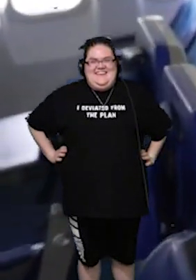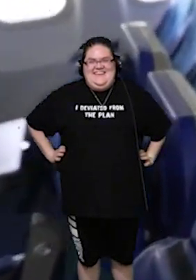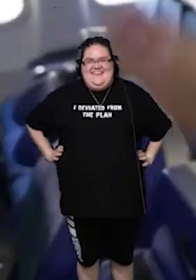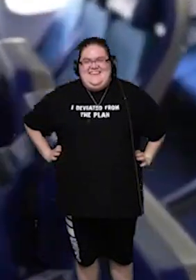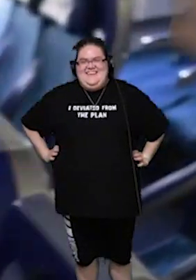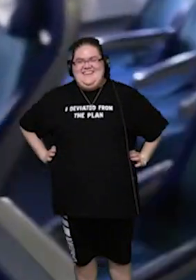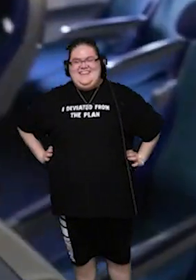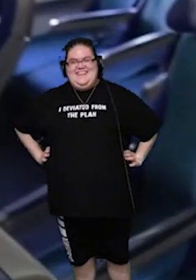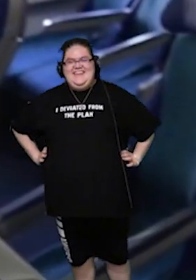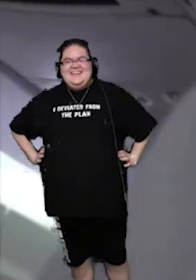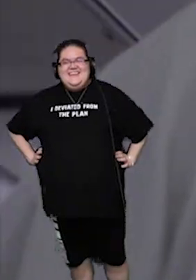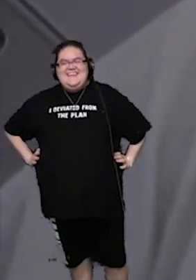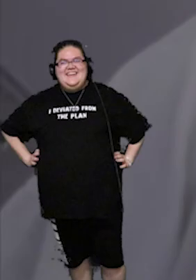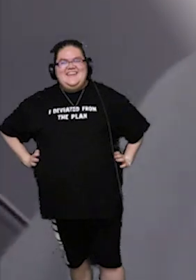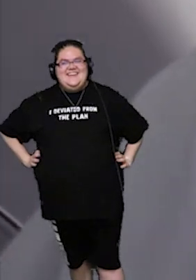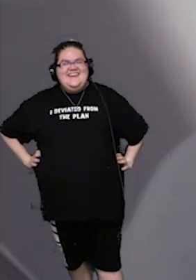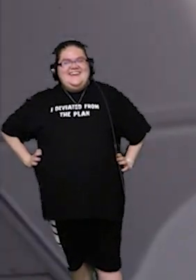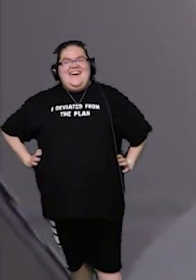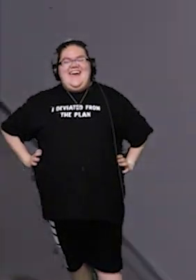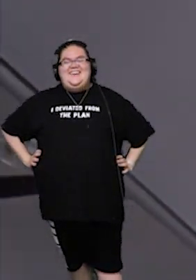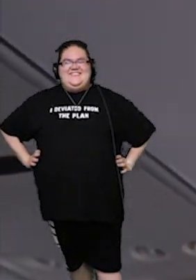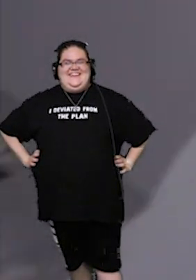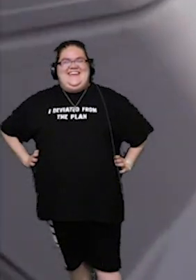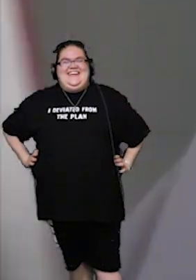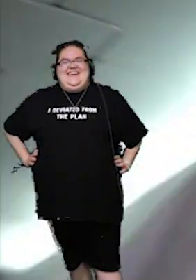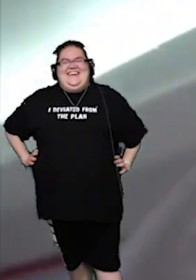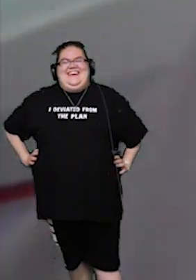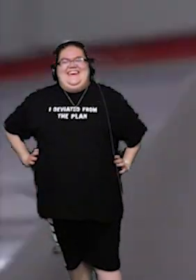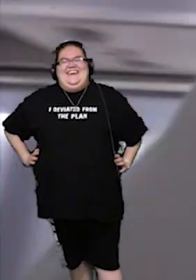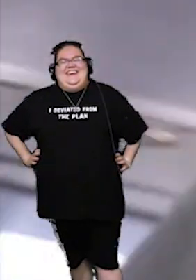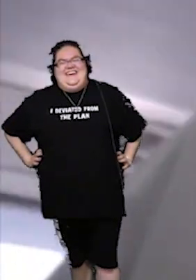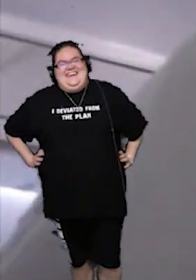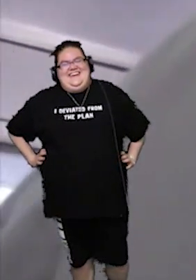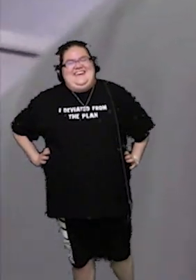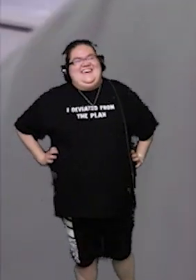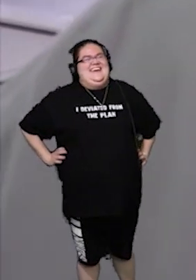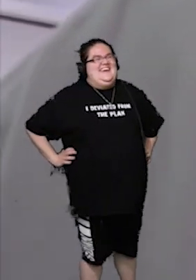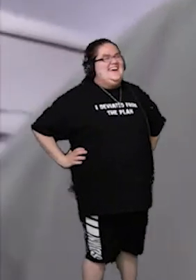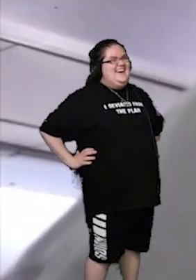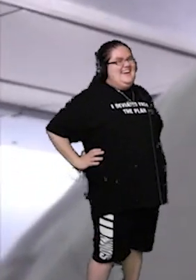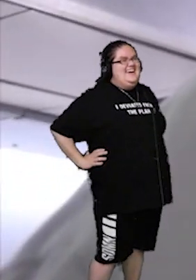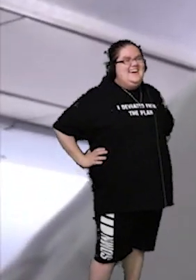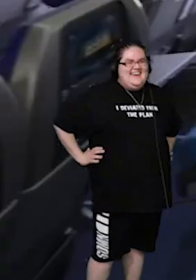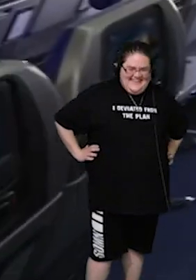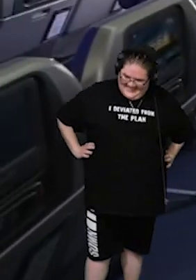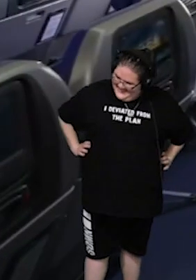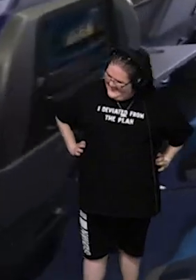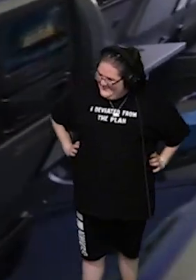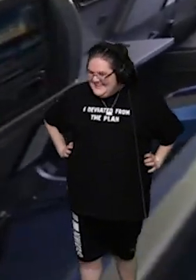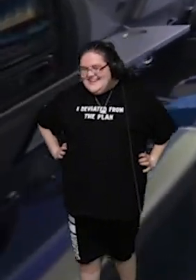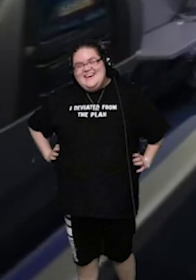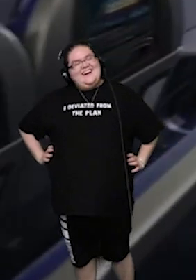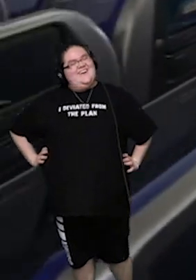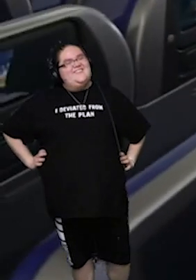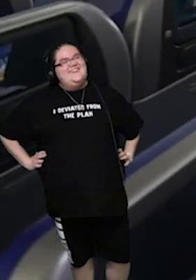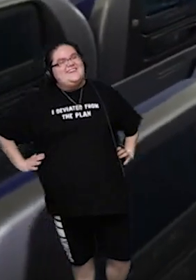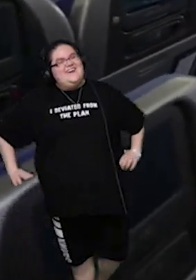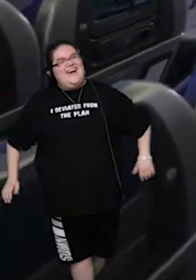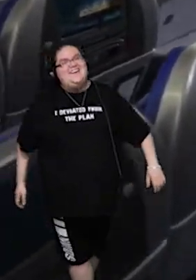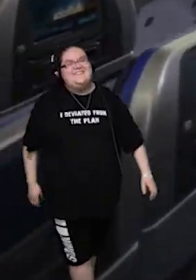And then, Harry, you're shit. Oh, my God, bro. Harry. I was found, but I was just sat in the cockpit. I panicked. And I was just fucking... Oh,